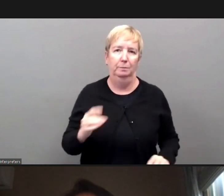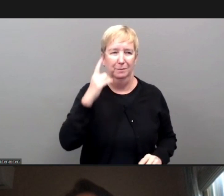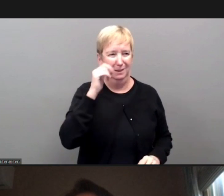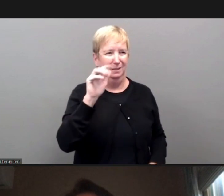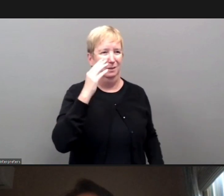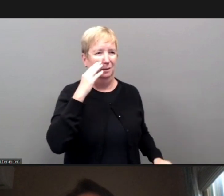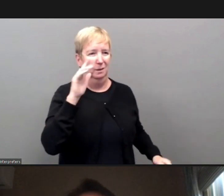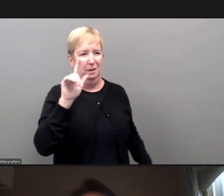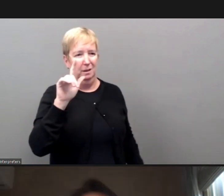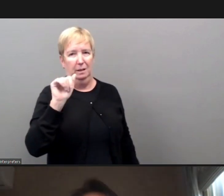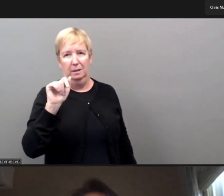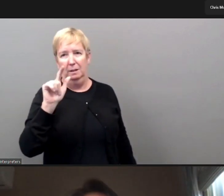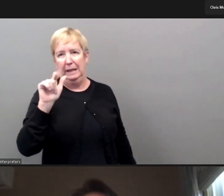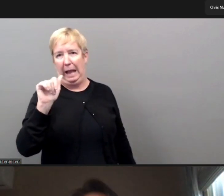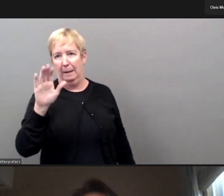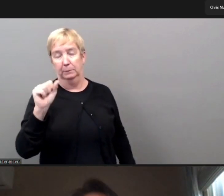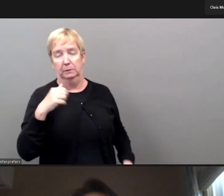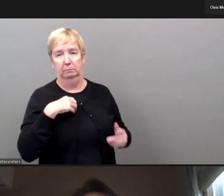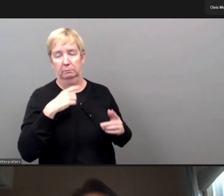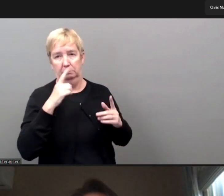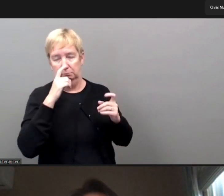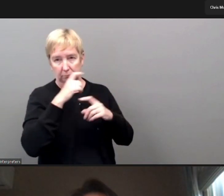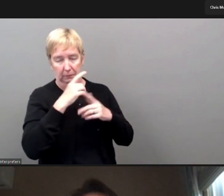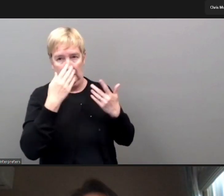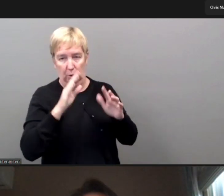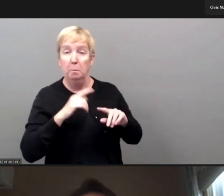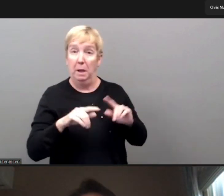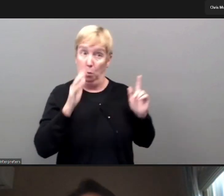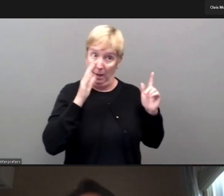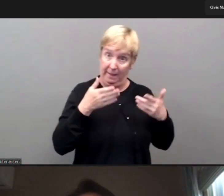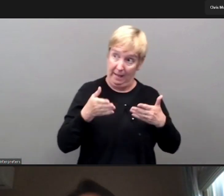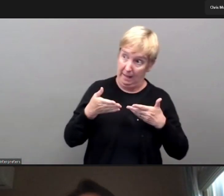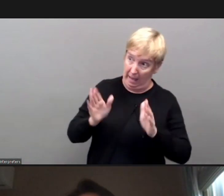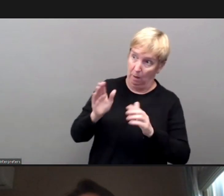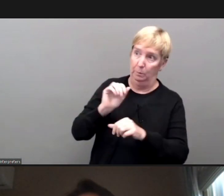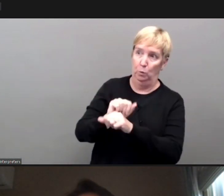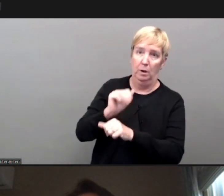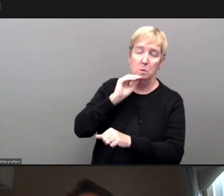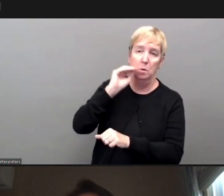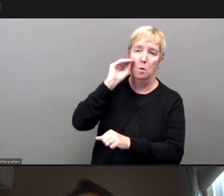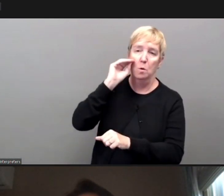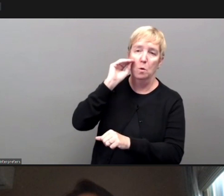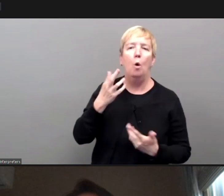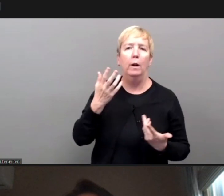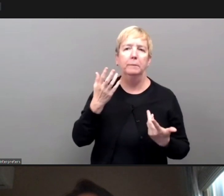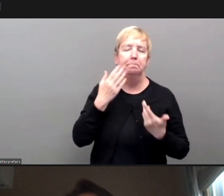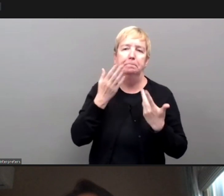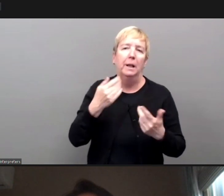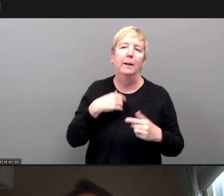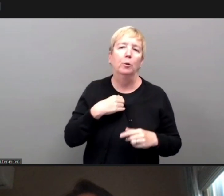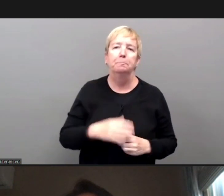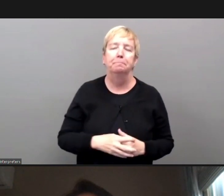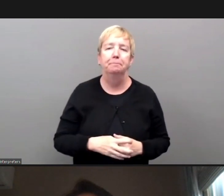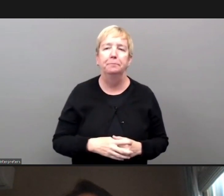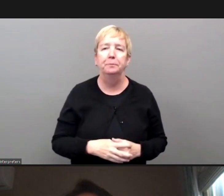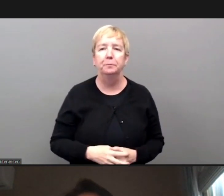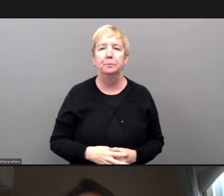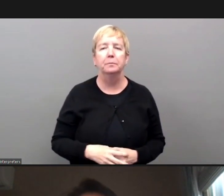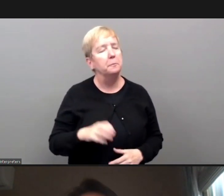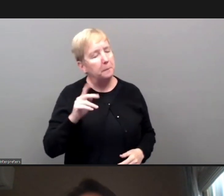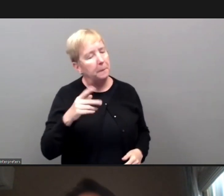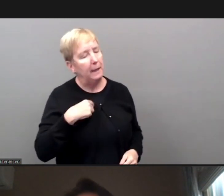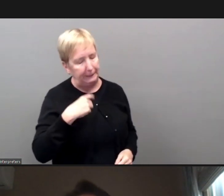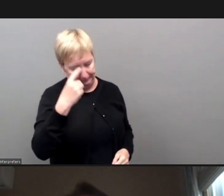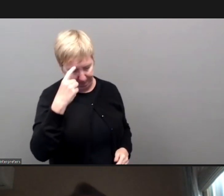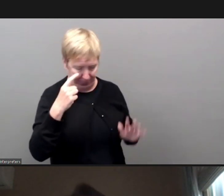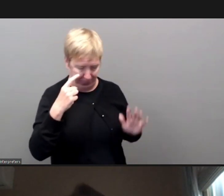protocol for that. So I'm not entirely sure if they'll be allowed to work from home, but let me grab a link and I'll send it over. Yeah, I think